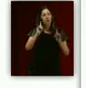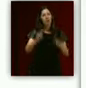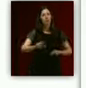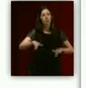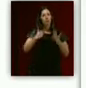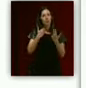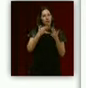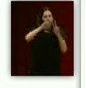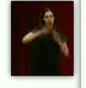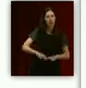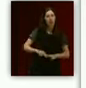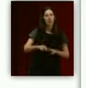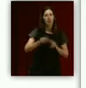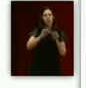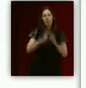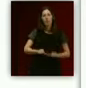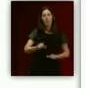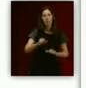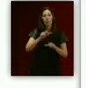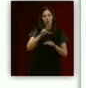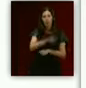other types of